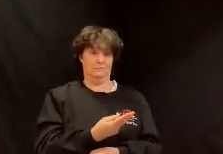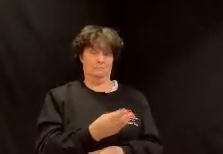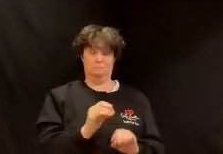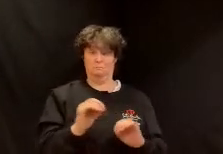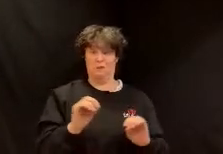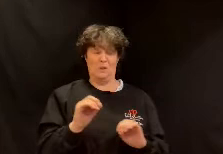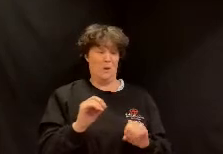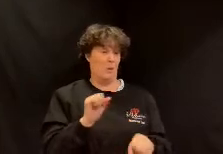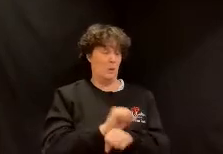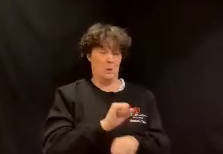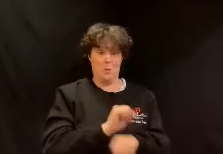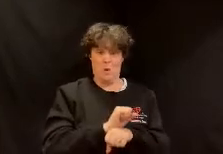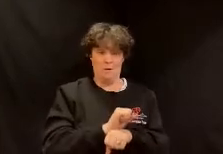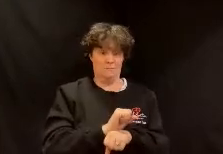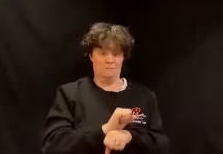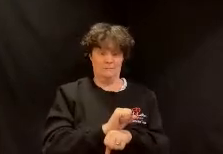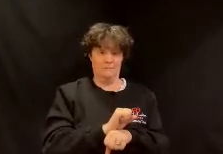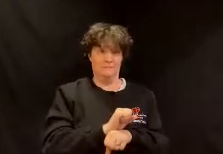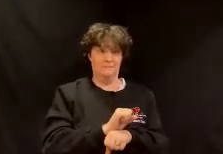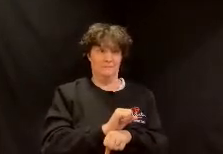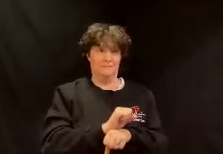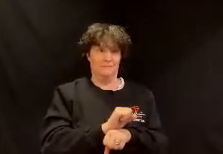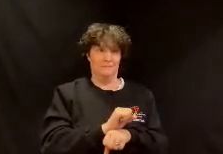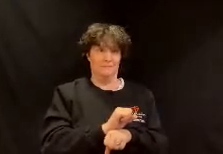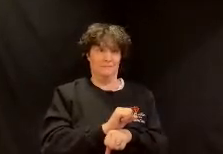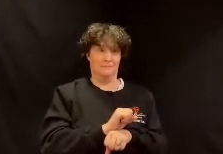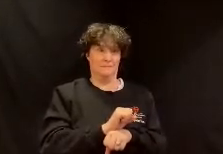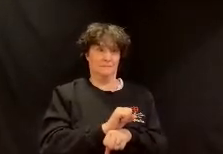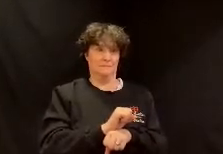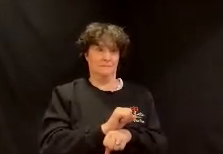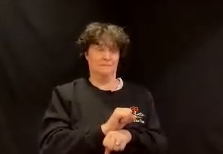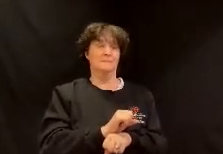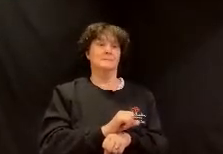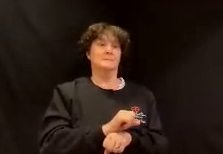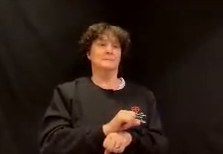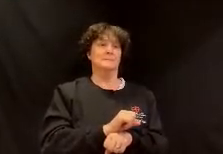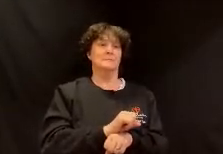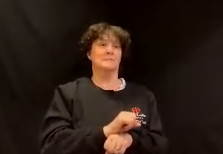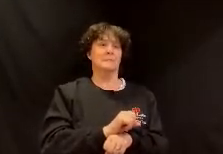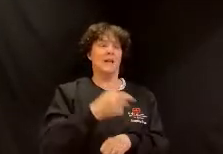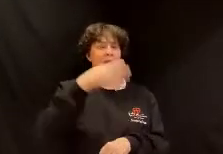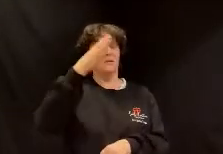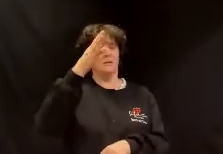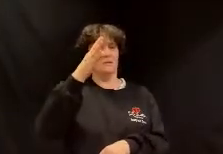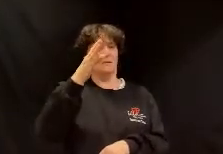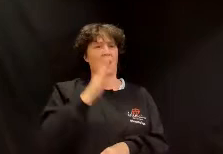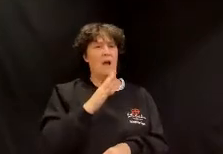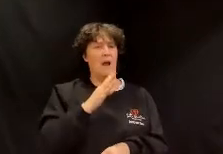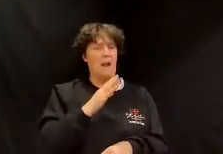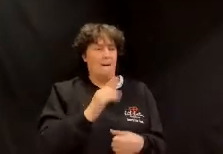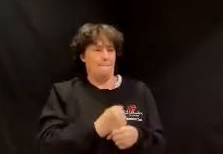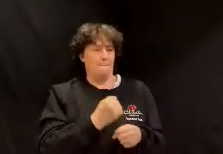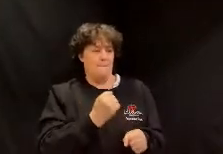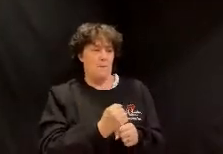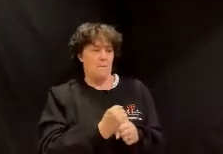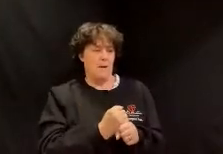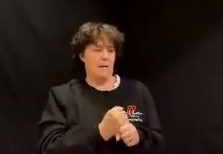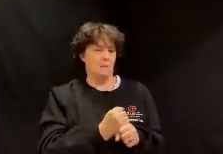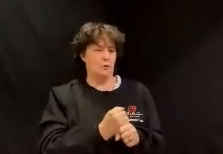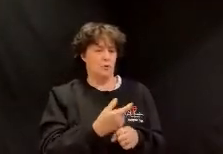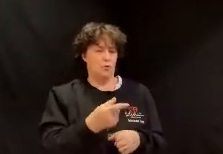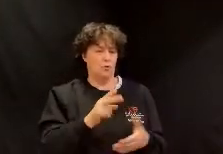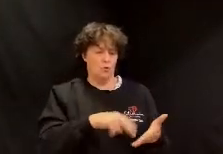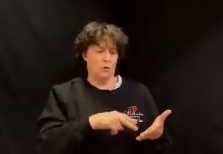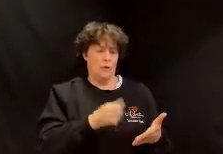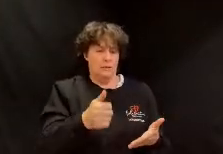Right? They weren't working. So God, he said, listen, I'm going to make this, and you can read this in Galatians and how